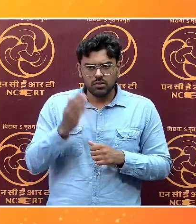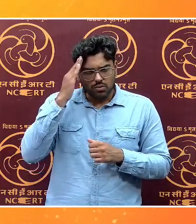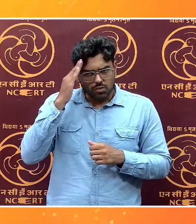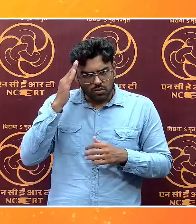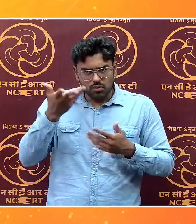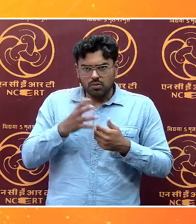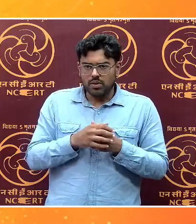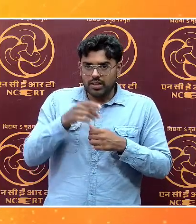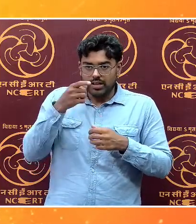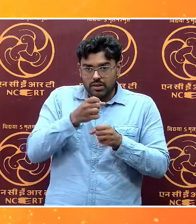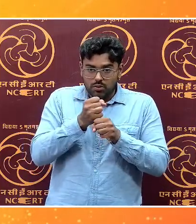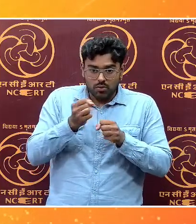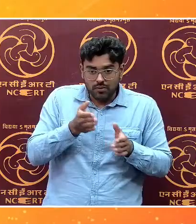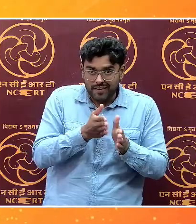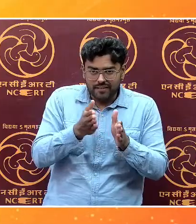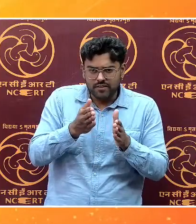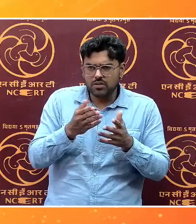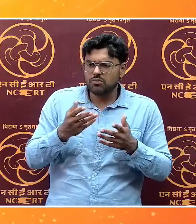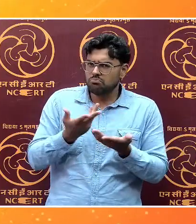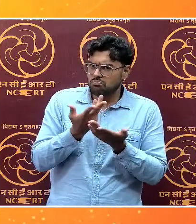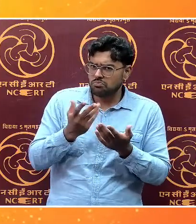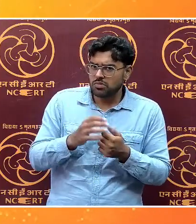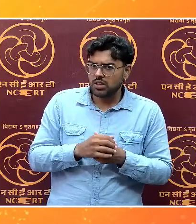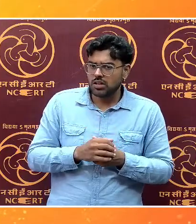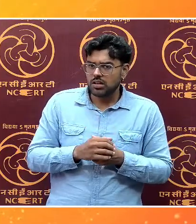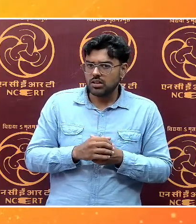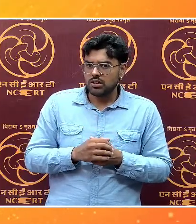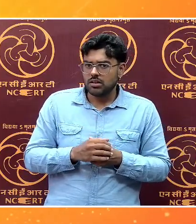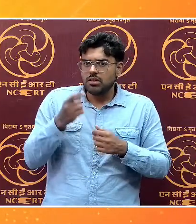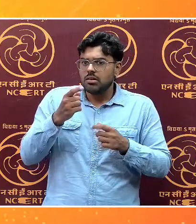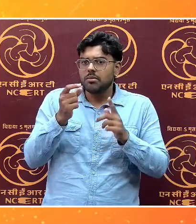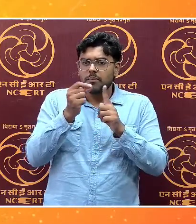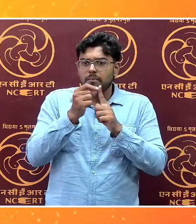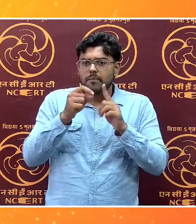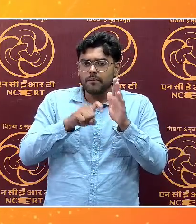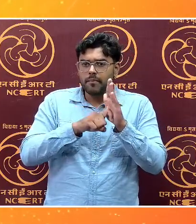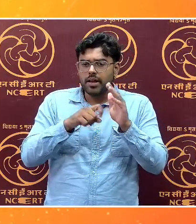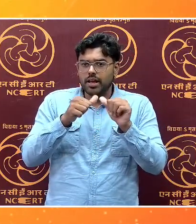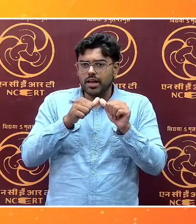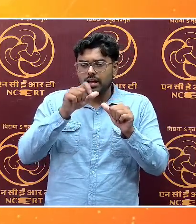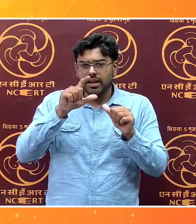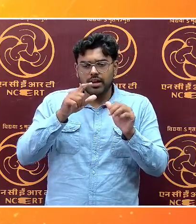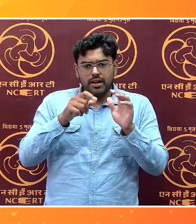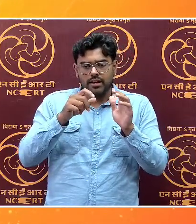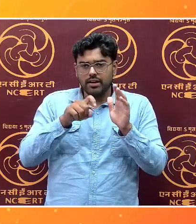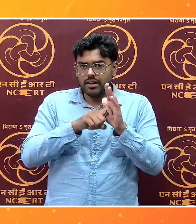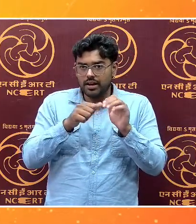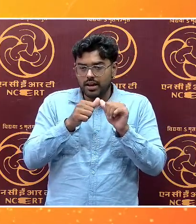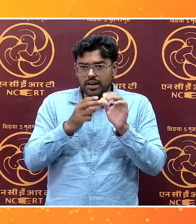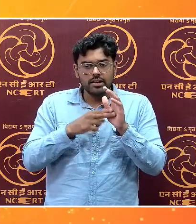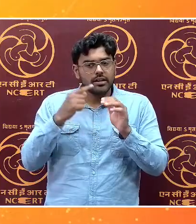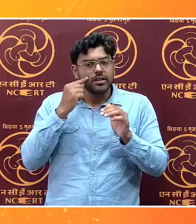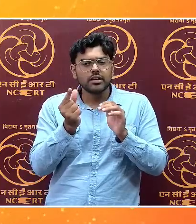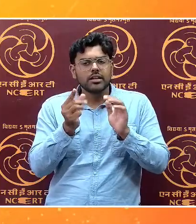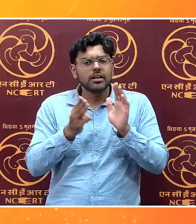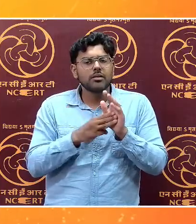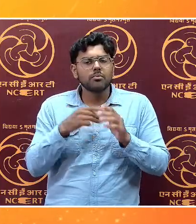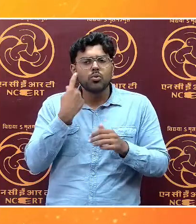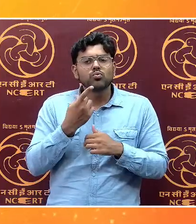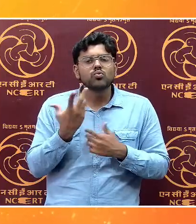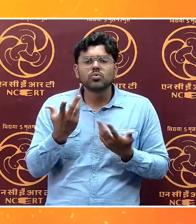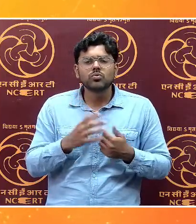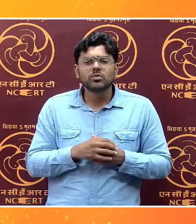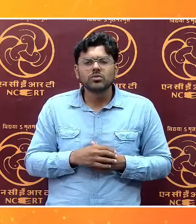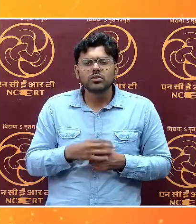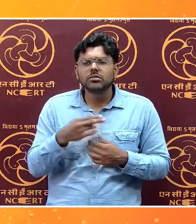a perennial river. Do you know which rivers are called perennial? Perennial rivers are those rivers which are having